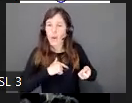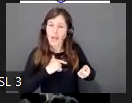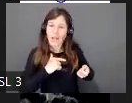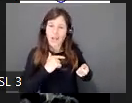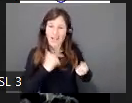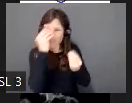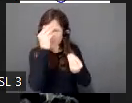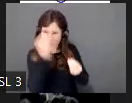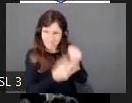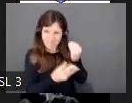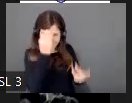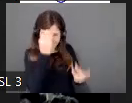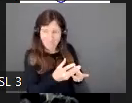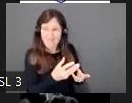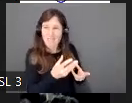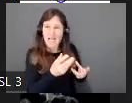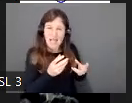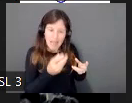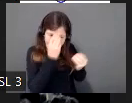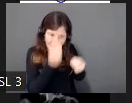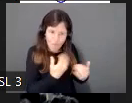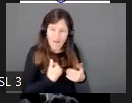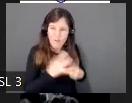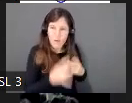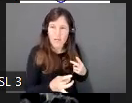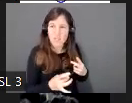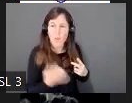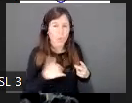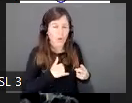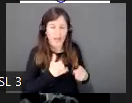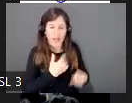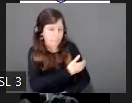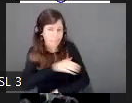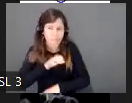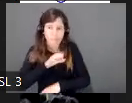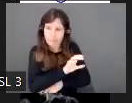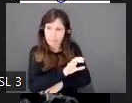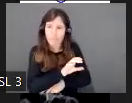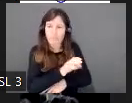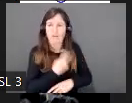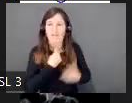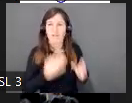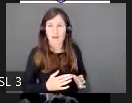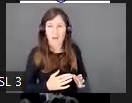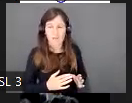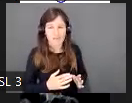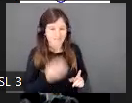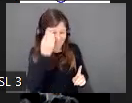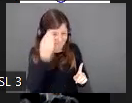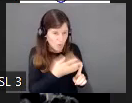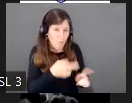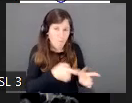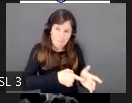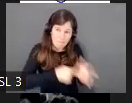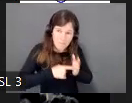front end saying, right at the beginning, Mrs. Smith, you have control. There is no mandatory charging or reporting in